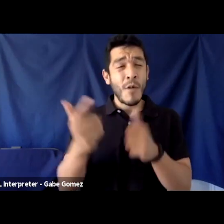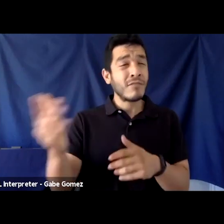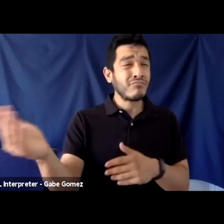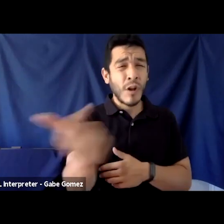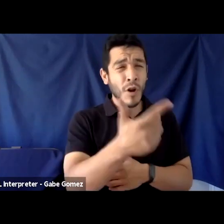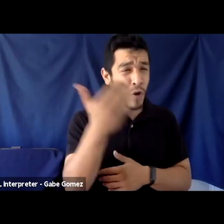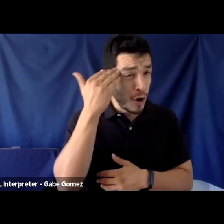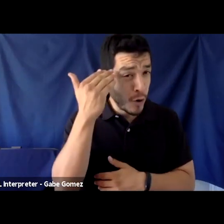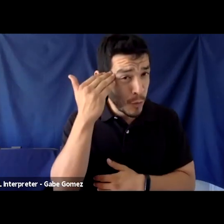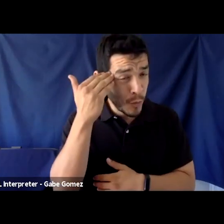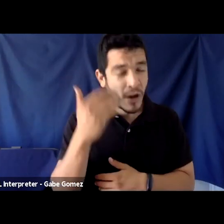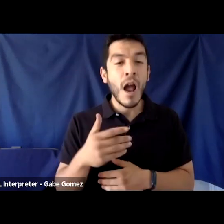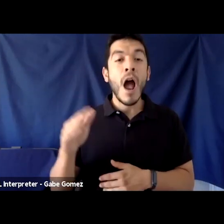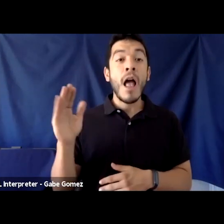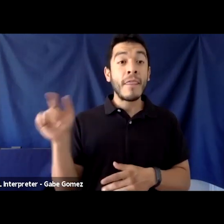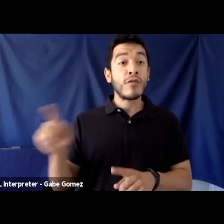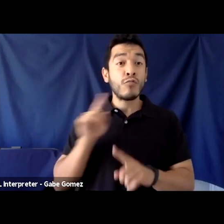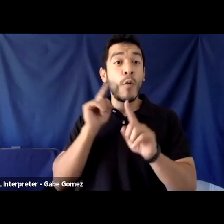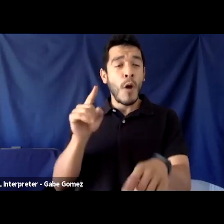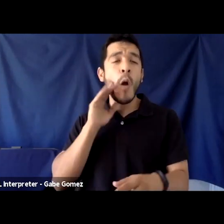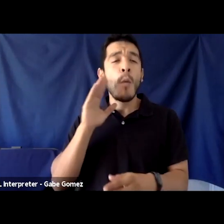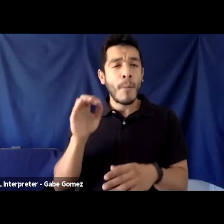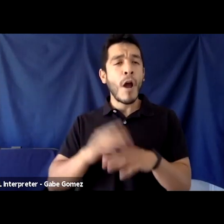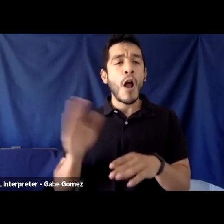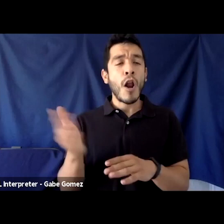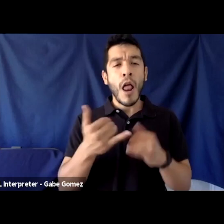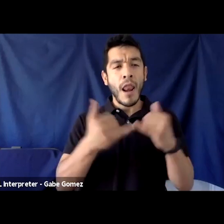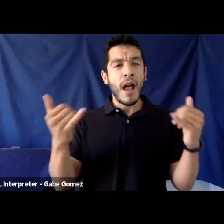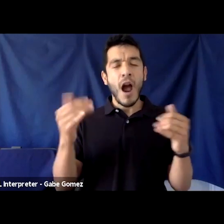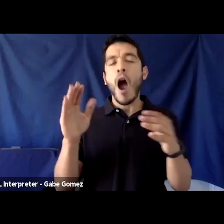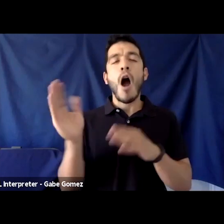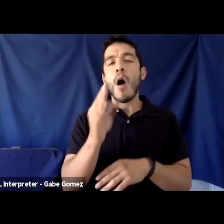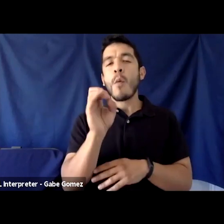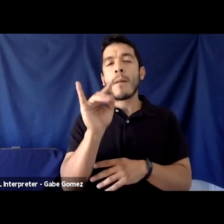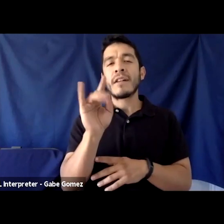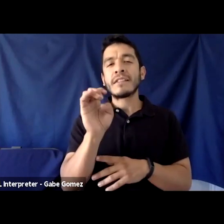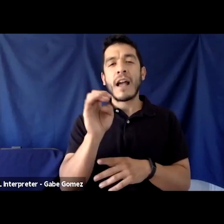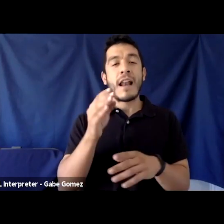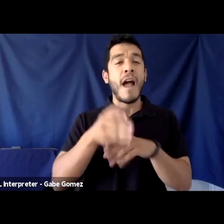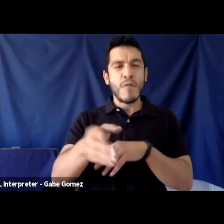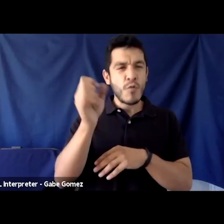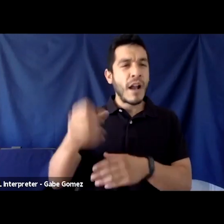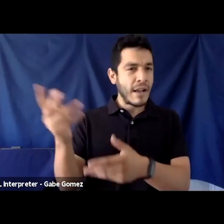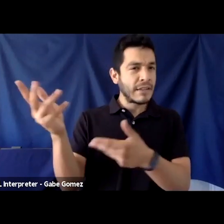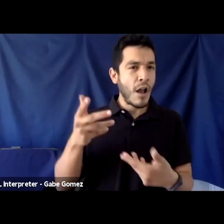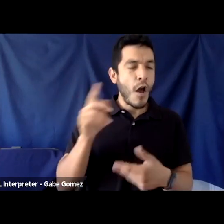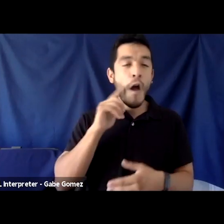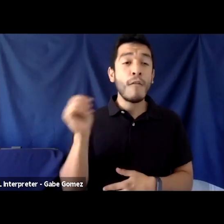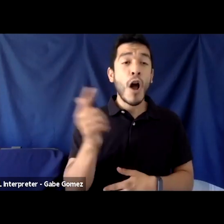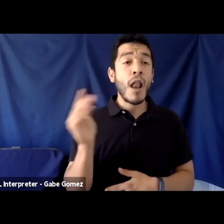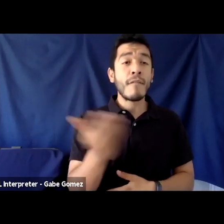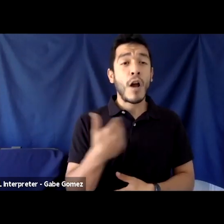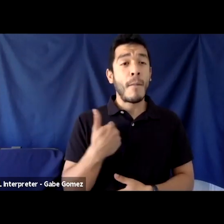our website after our event. You'll be able to download it. And of course, for all of our members. We are